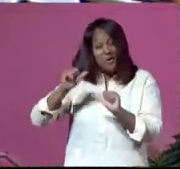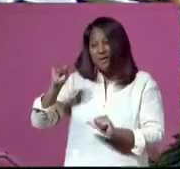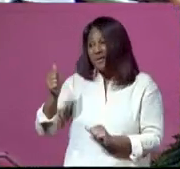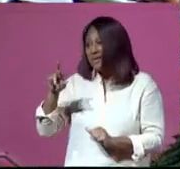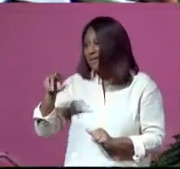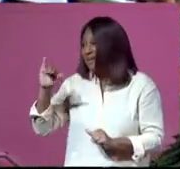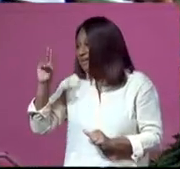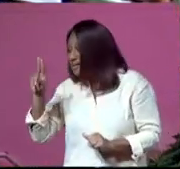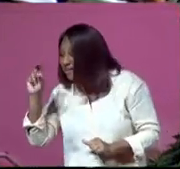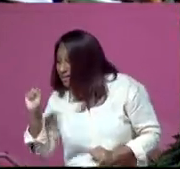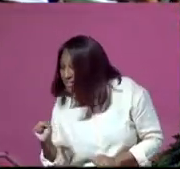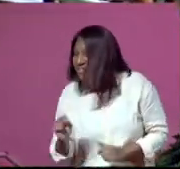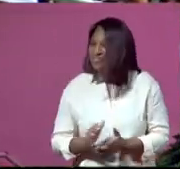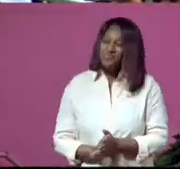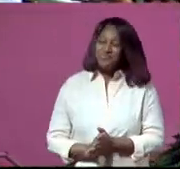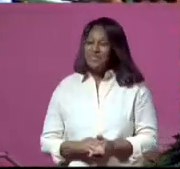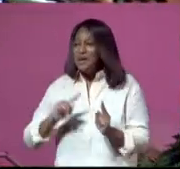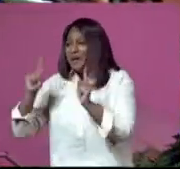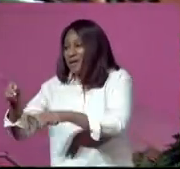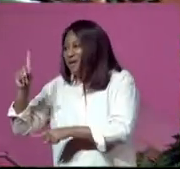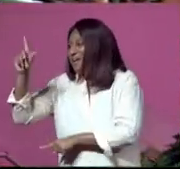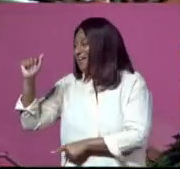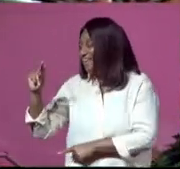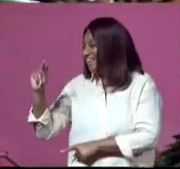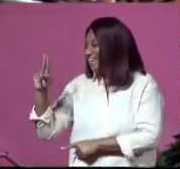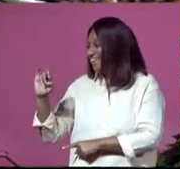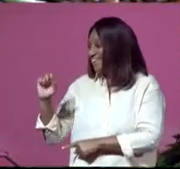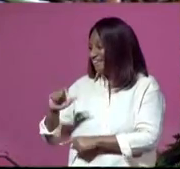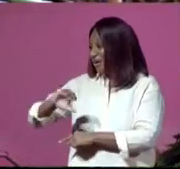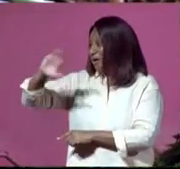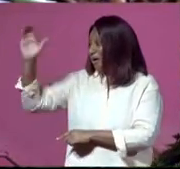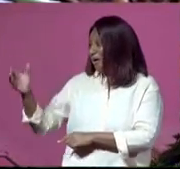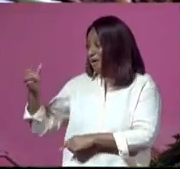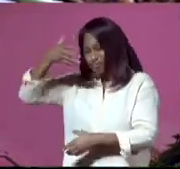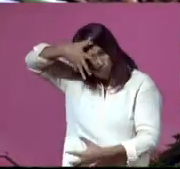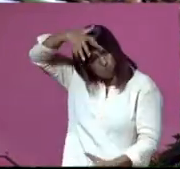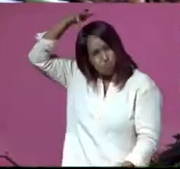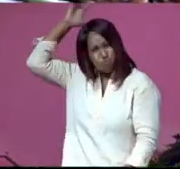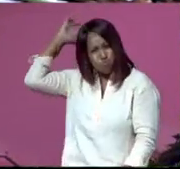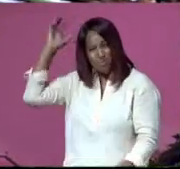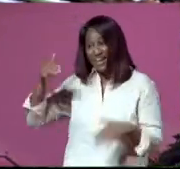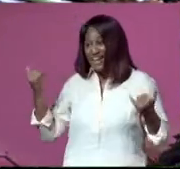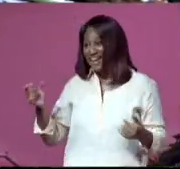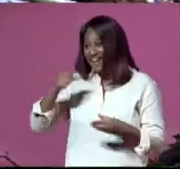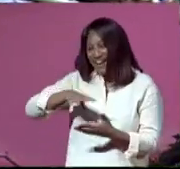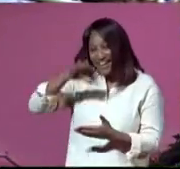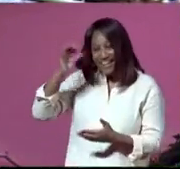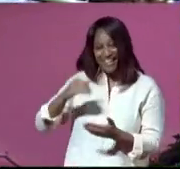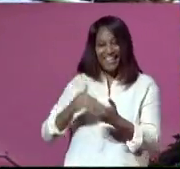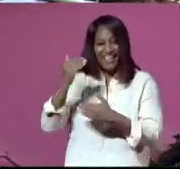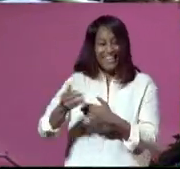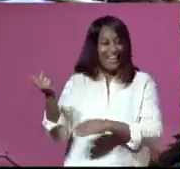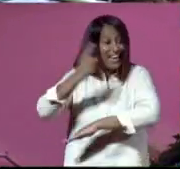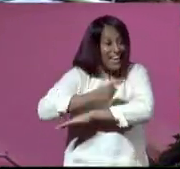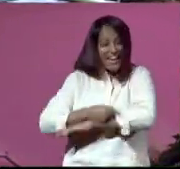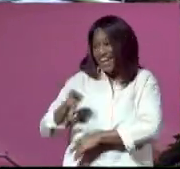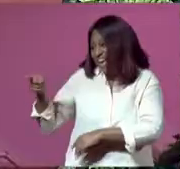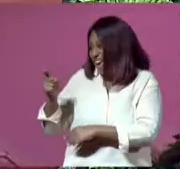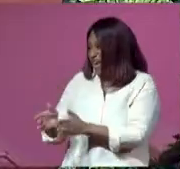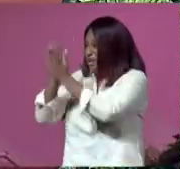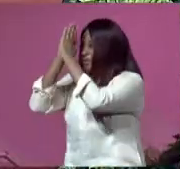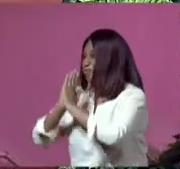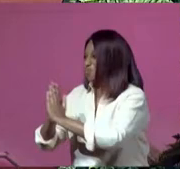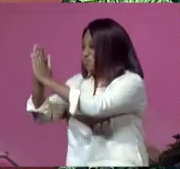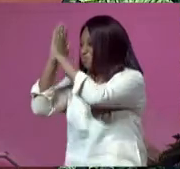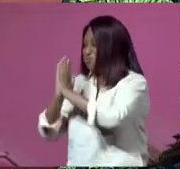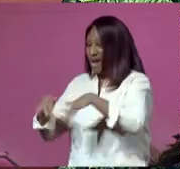surprised after he put Daniel in the den of lions, only to discover the next day that Daniel prayed on his prey and